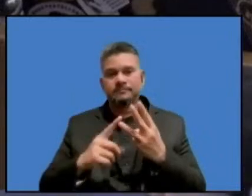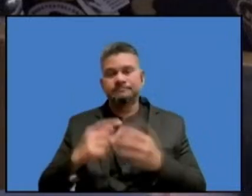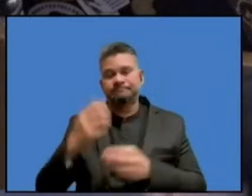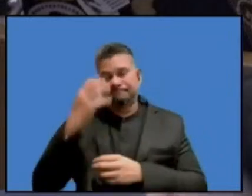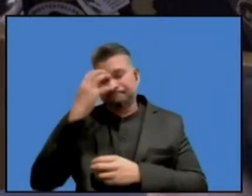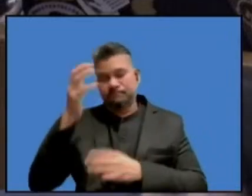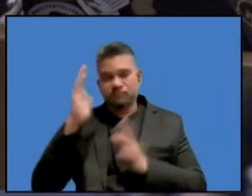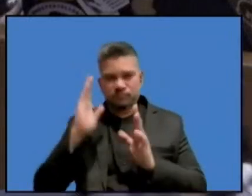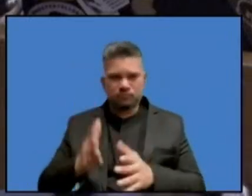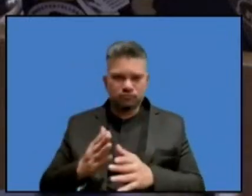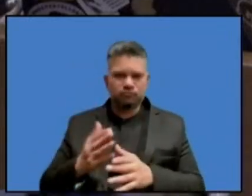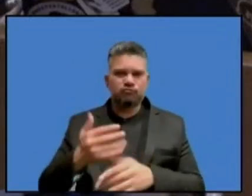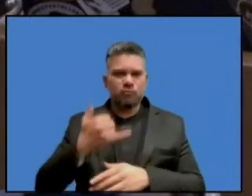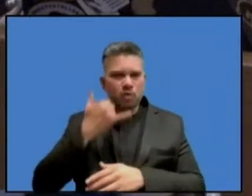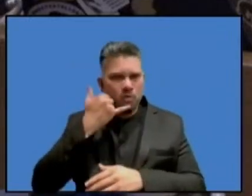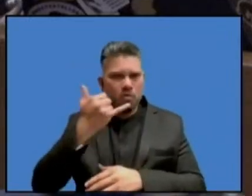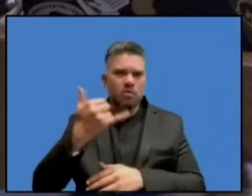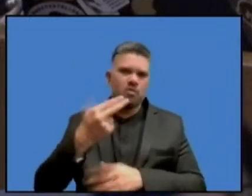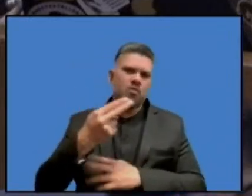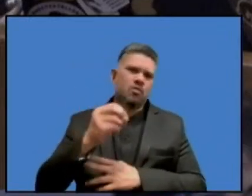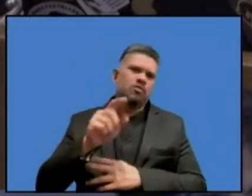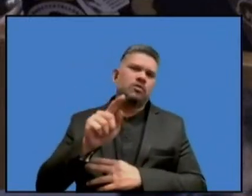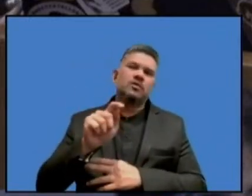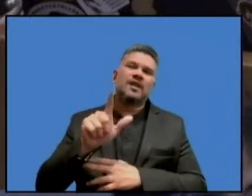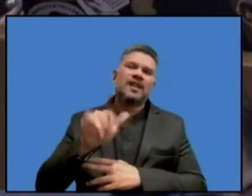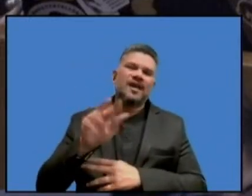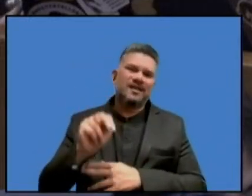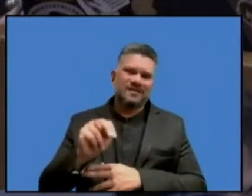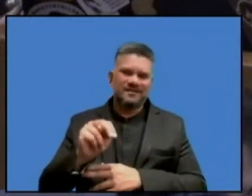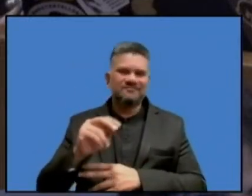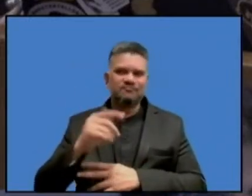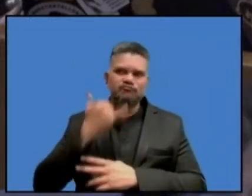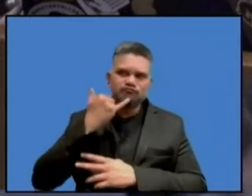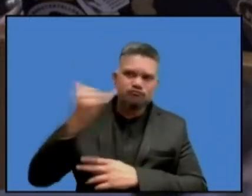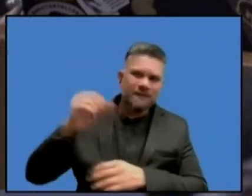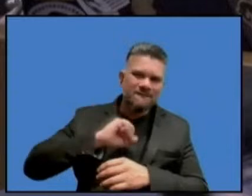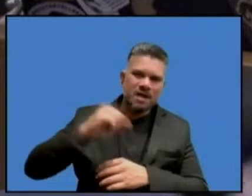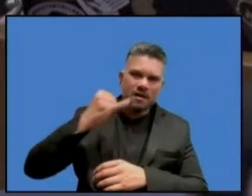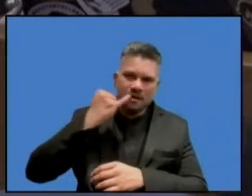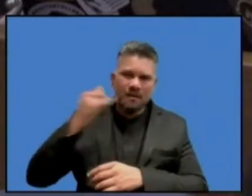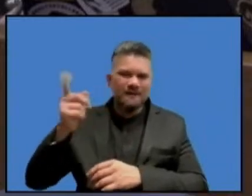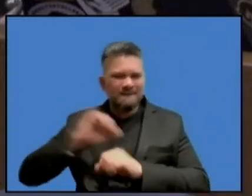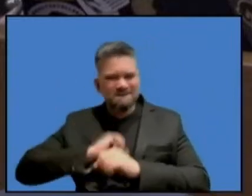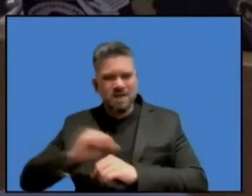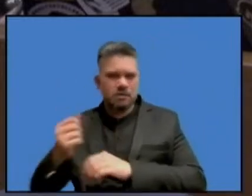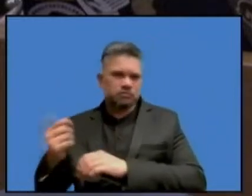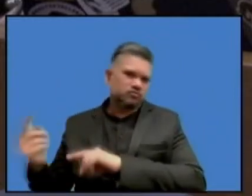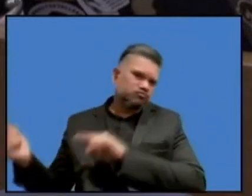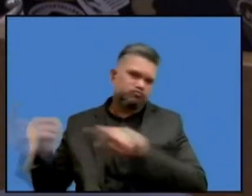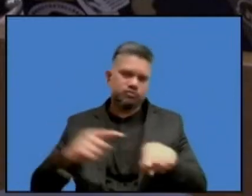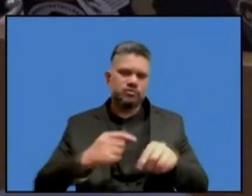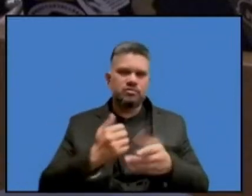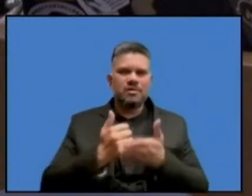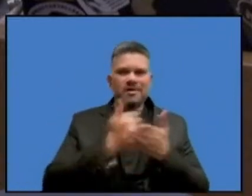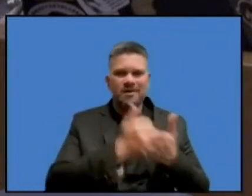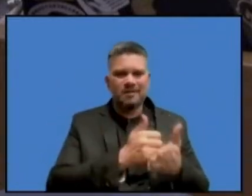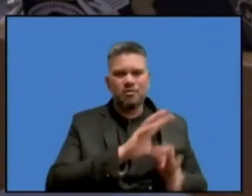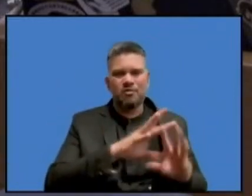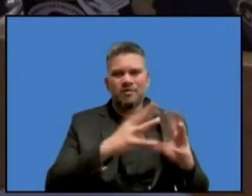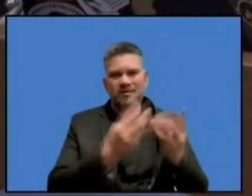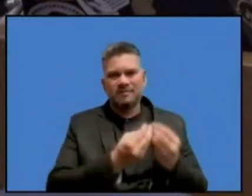response platform to report from migrant workers and their families who experience violence